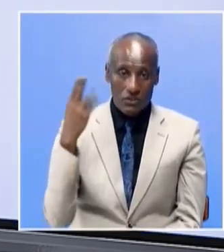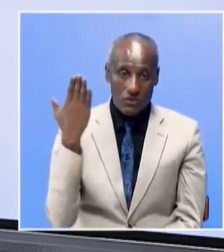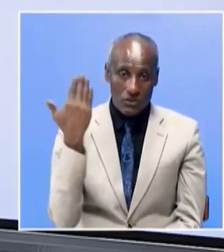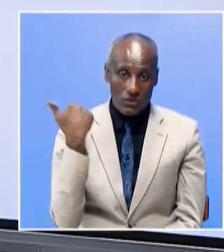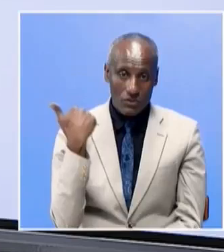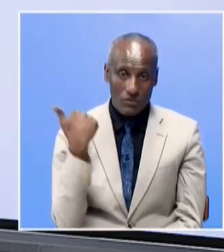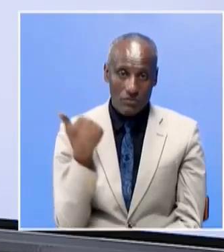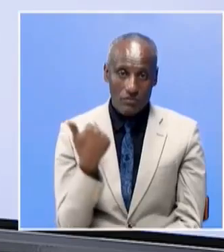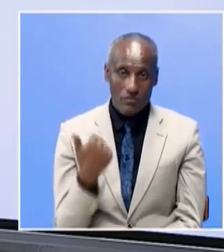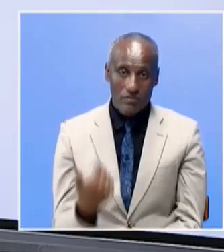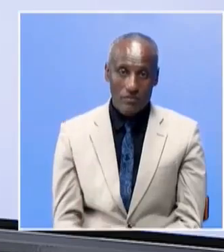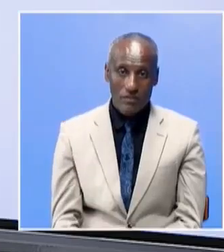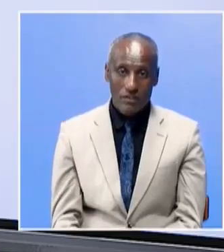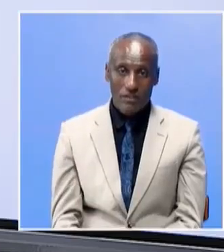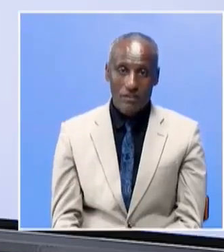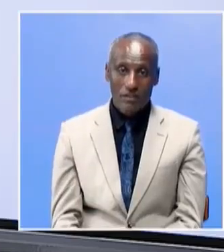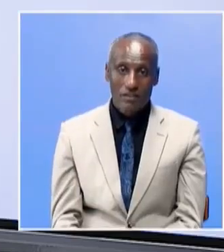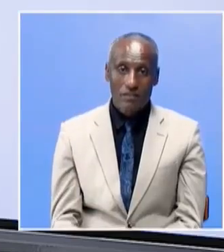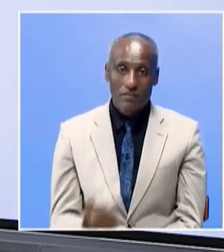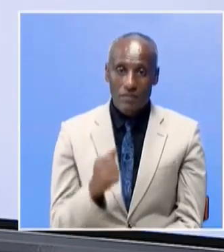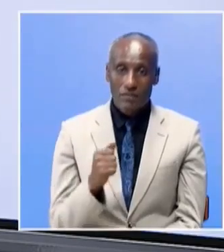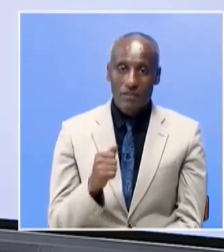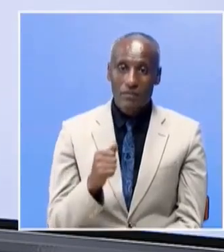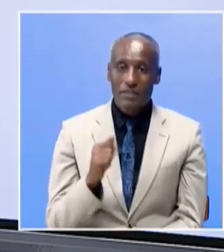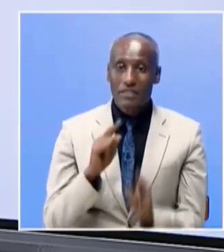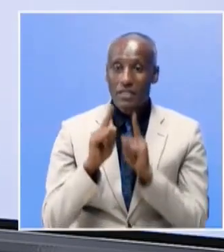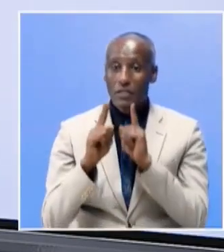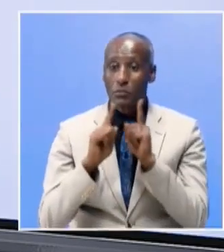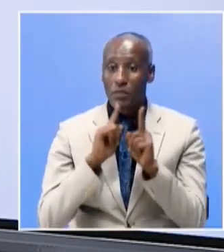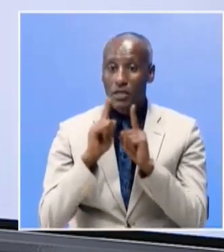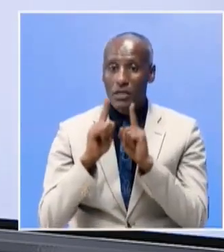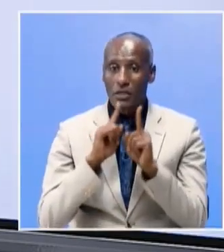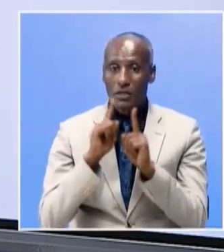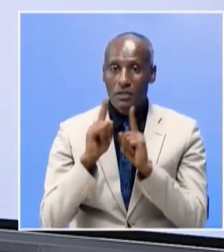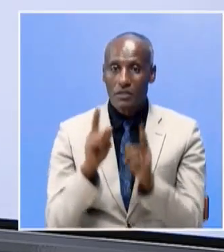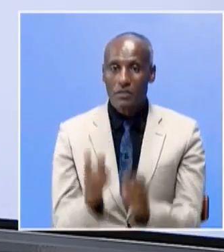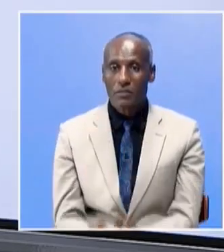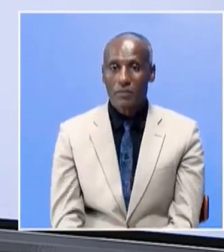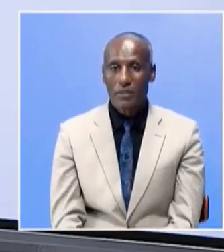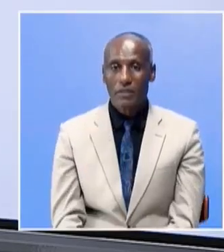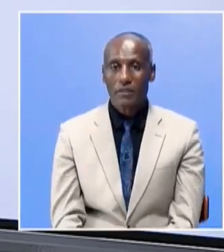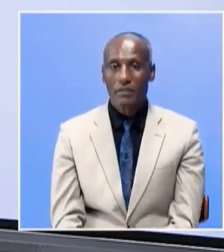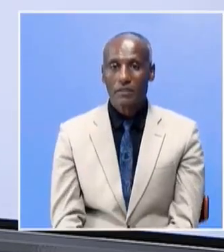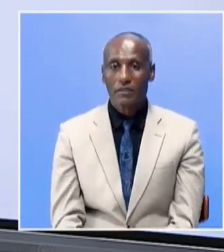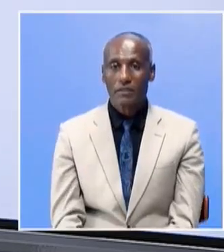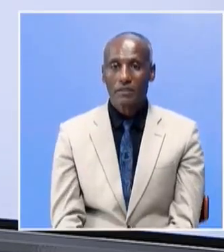is given. What about base verb? This one is base verb.